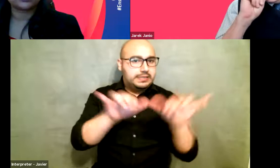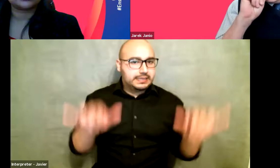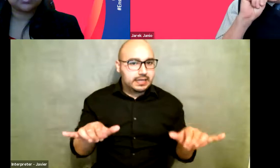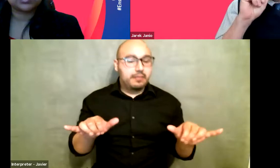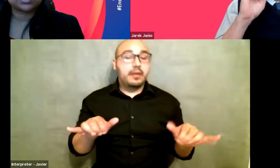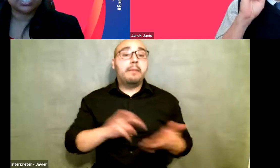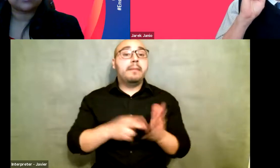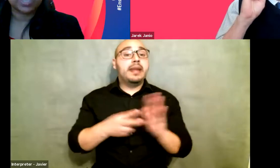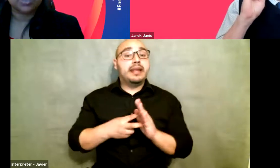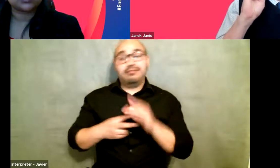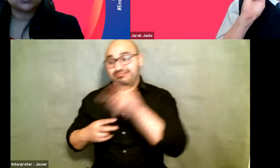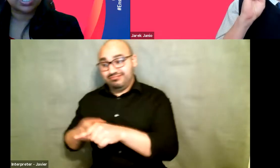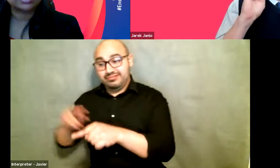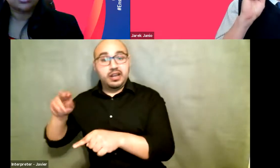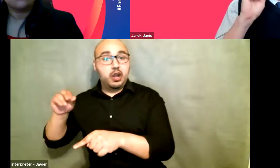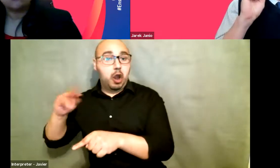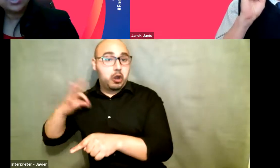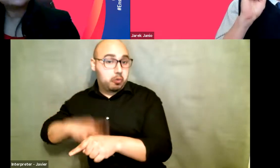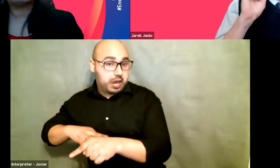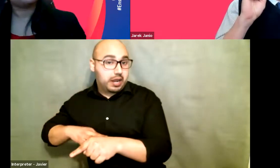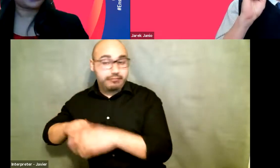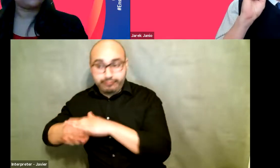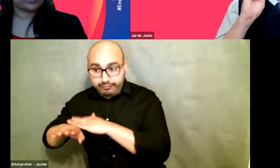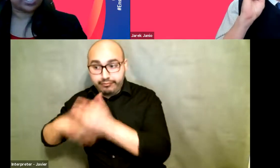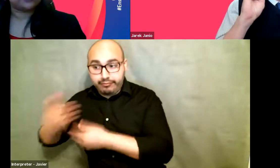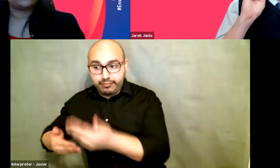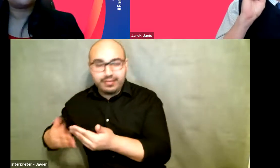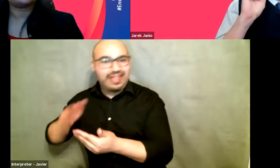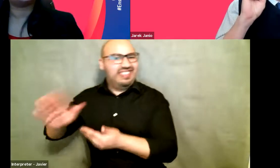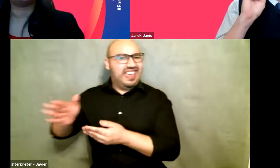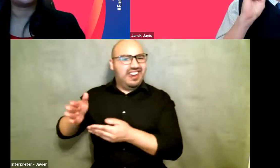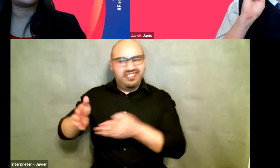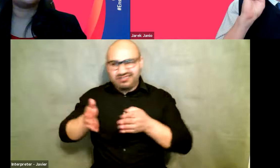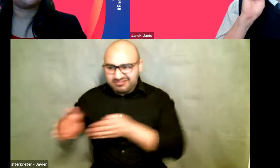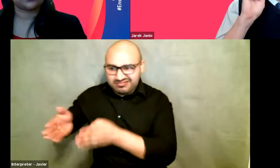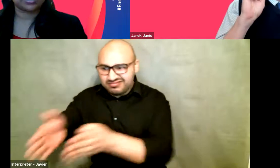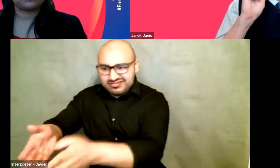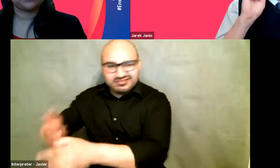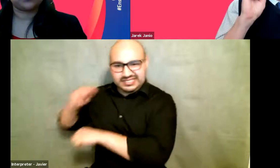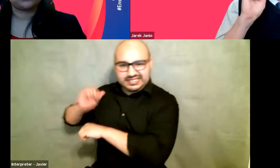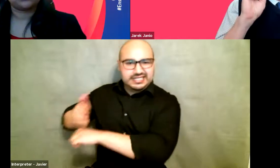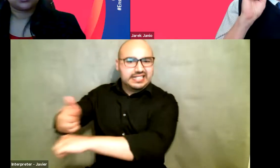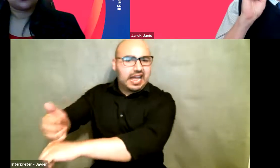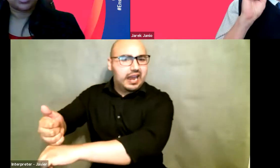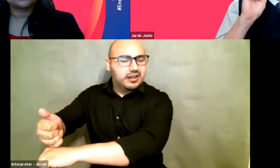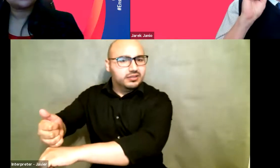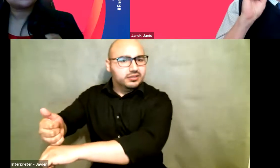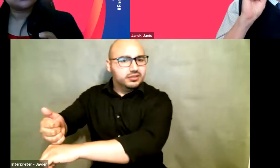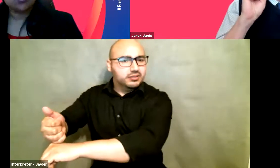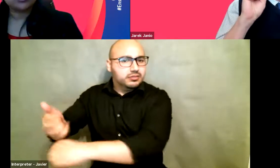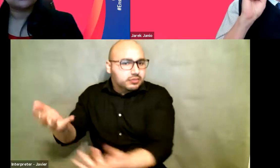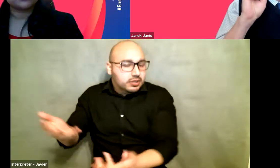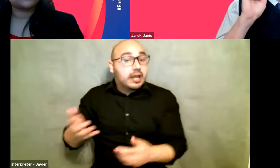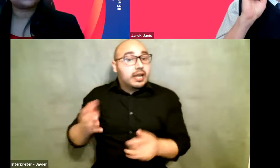the non-credit side of the house, right? What is the pathway that we have designed for them, right? So I